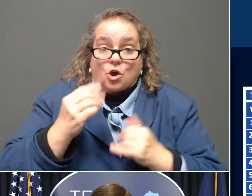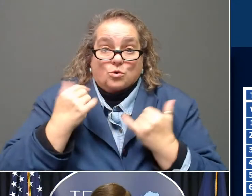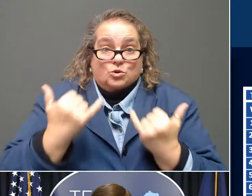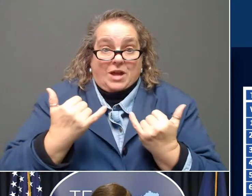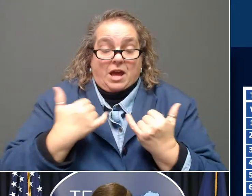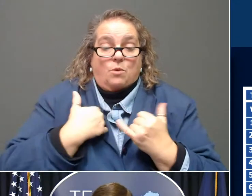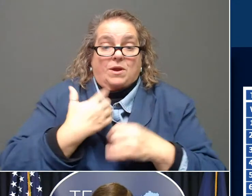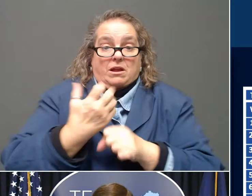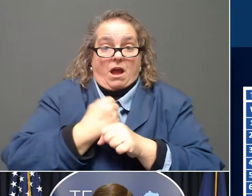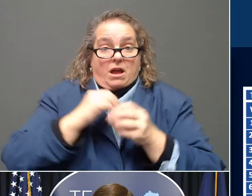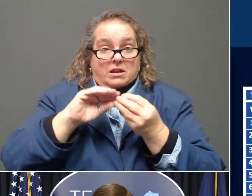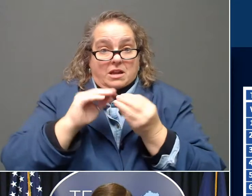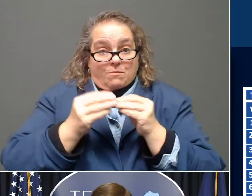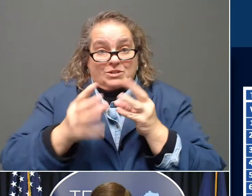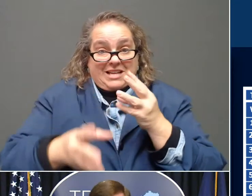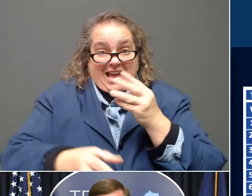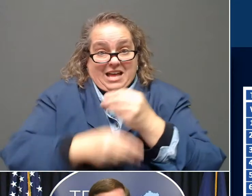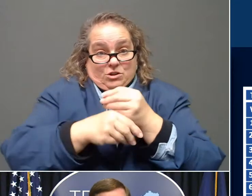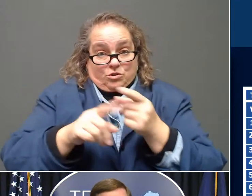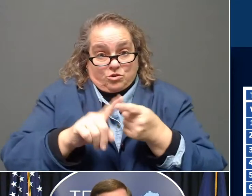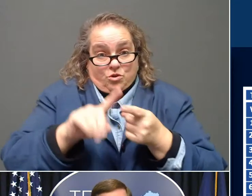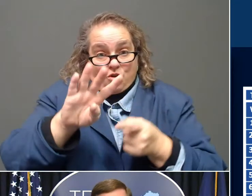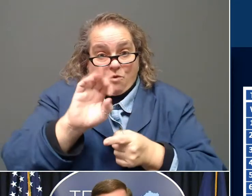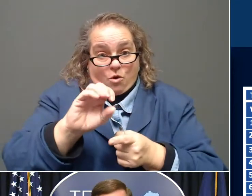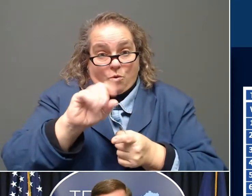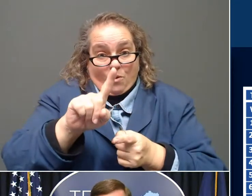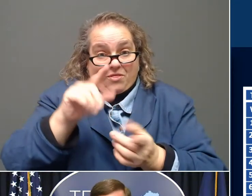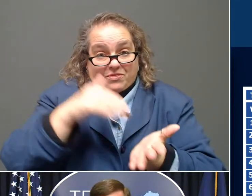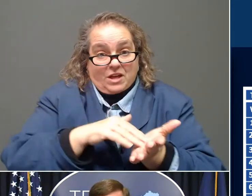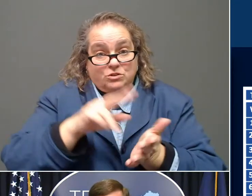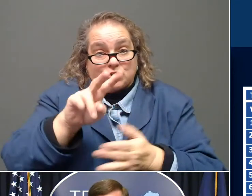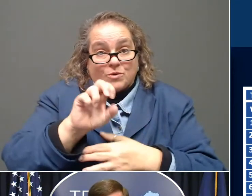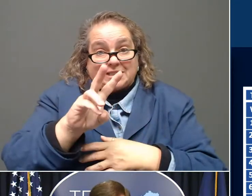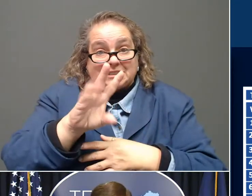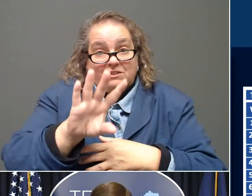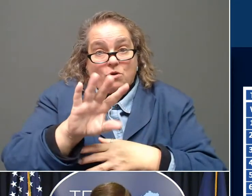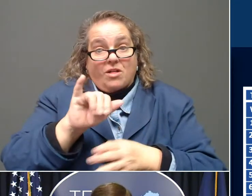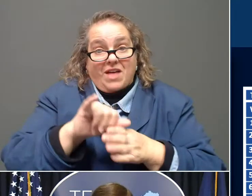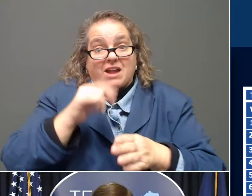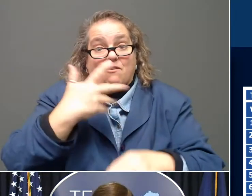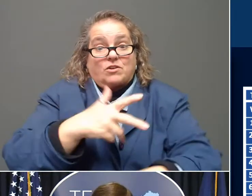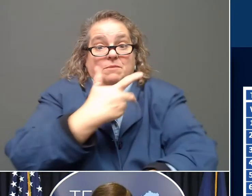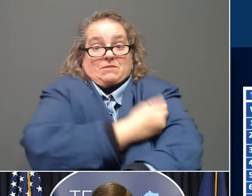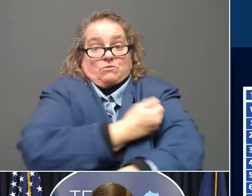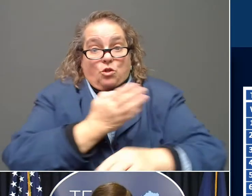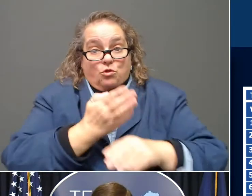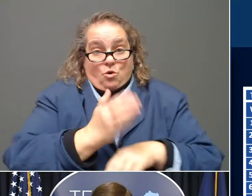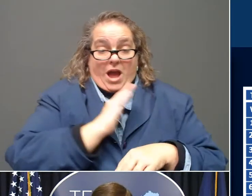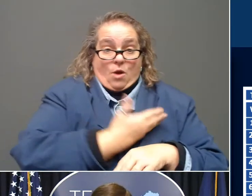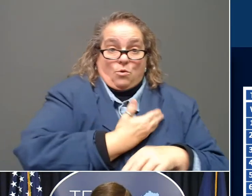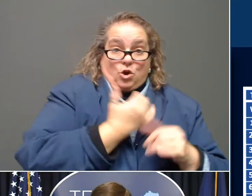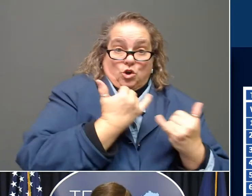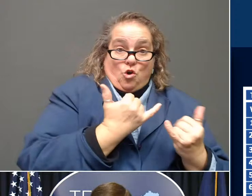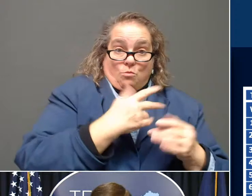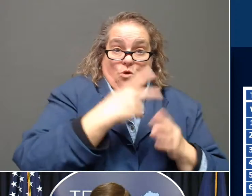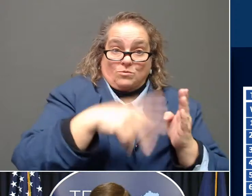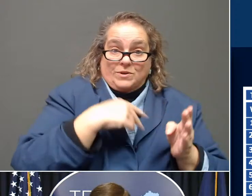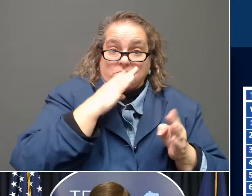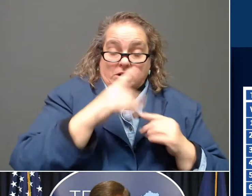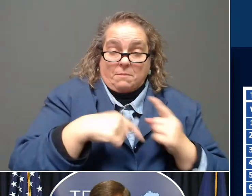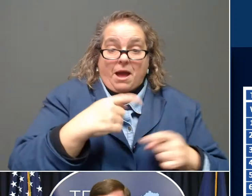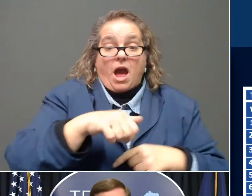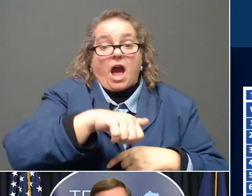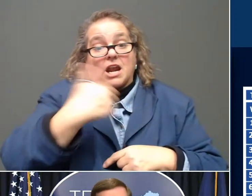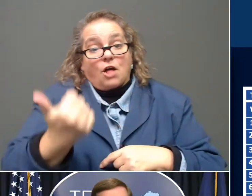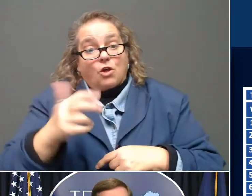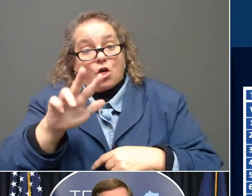or the long-term care program that the federal government contracted with Walgreens and CVS. But those aren't the only